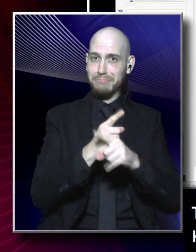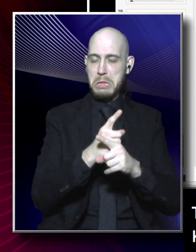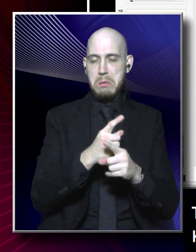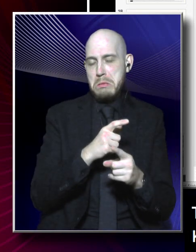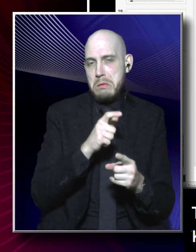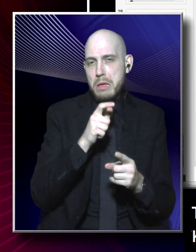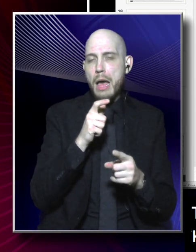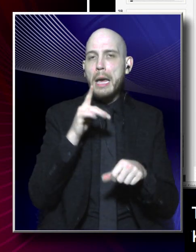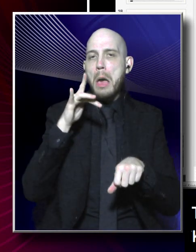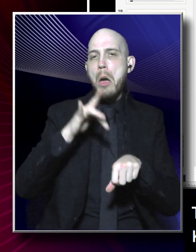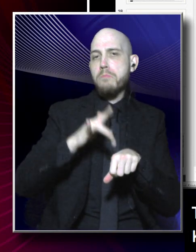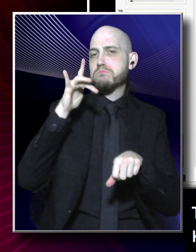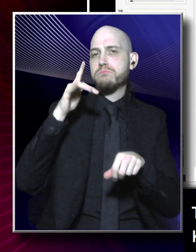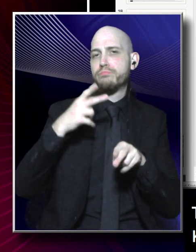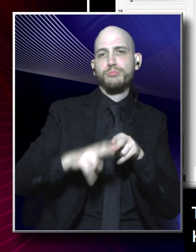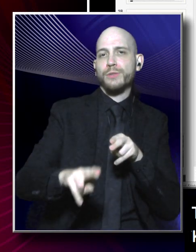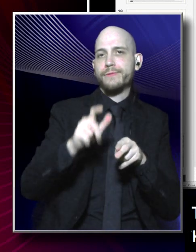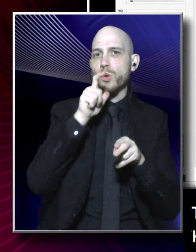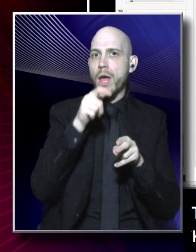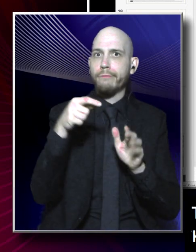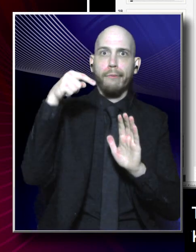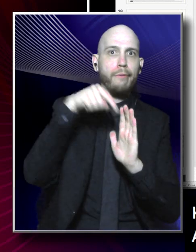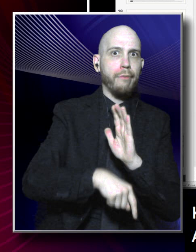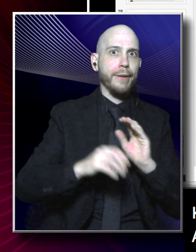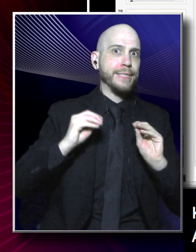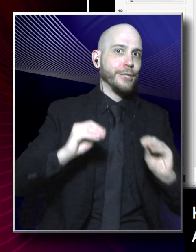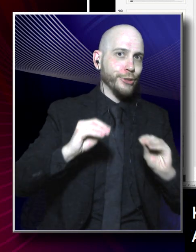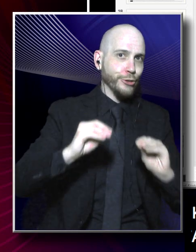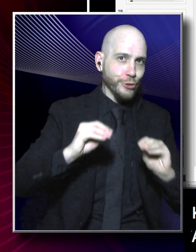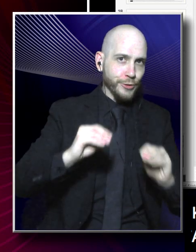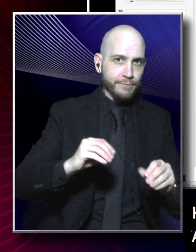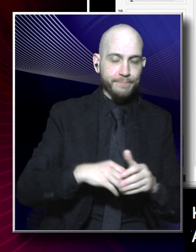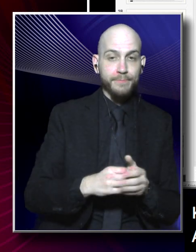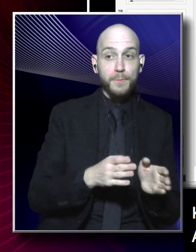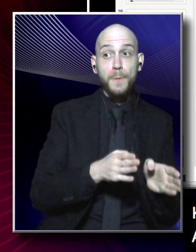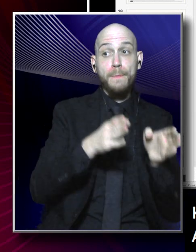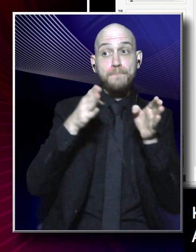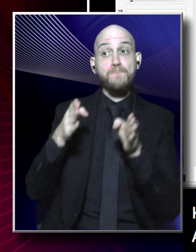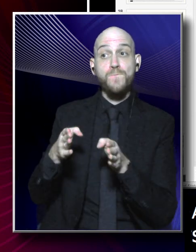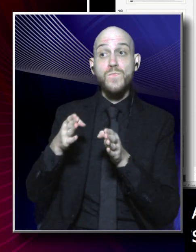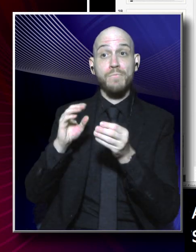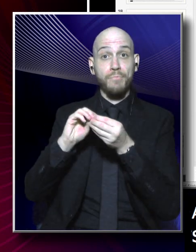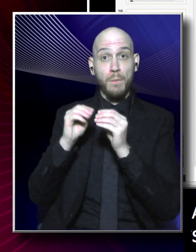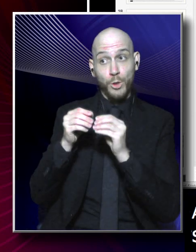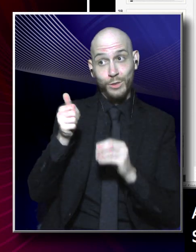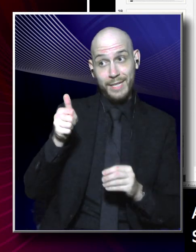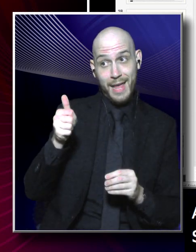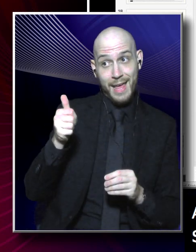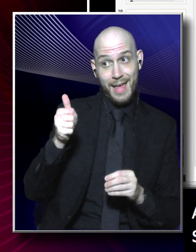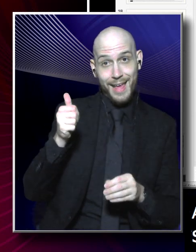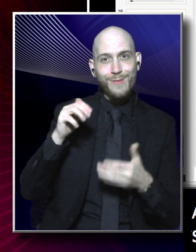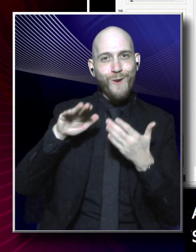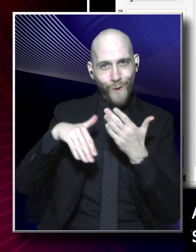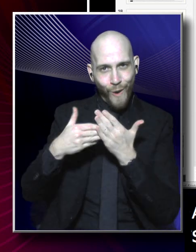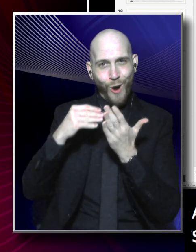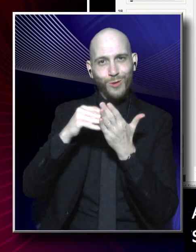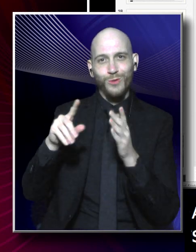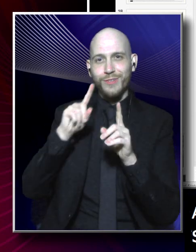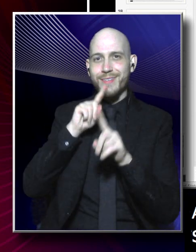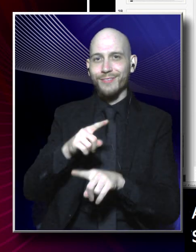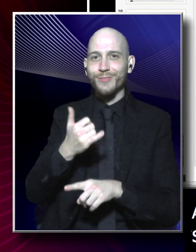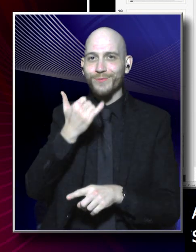10, all the kids got it wrong, but they all answered the same wrong answer. It was D. So in doing